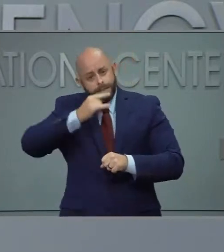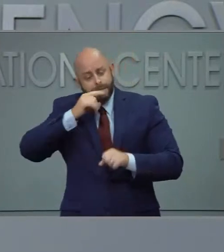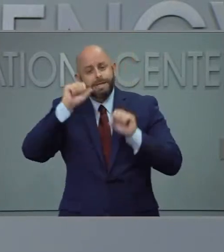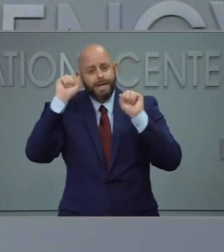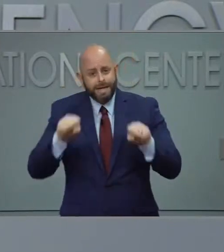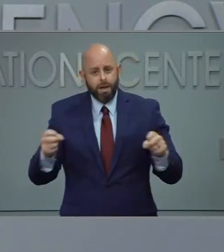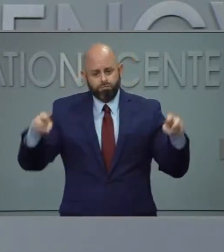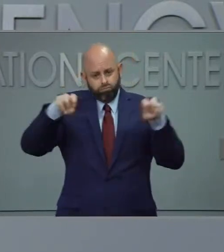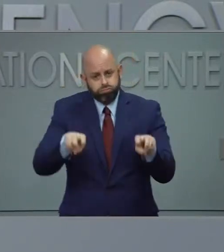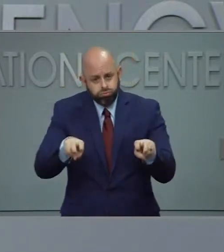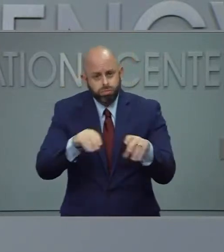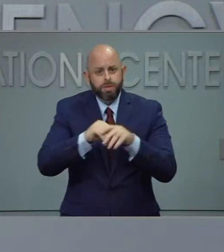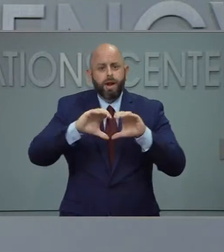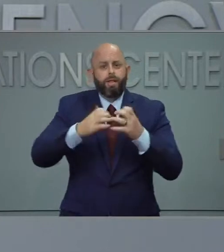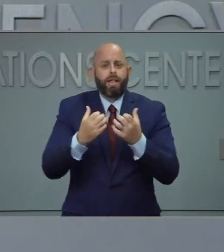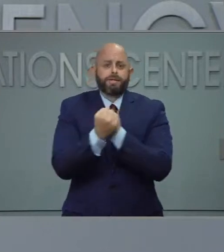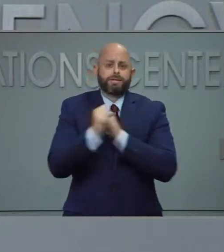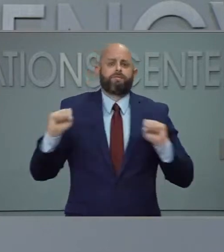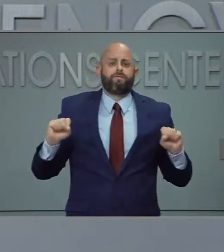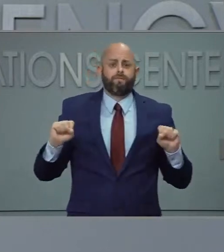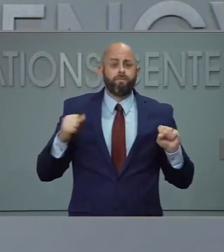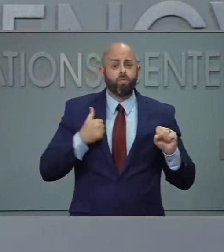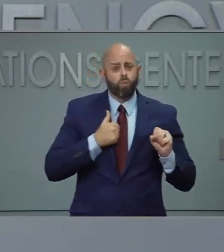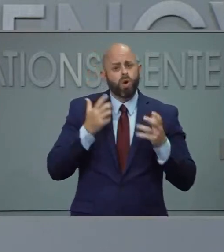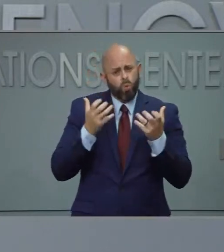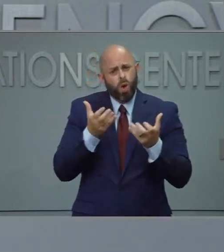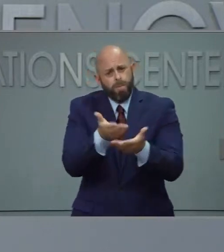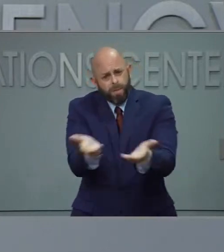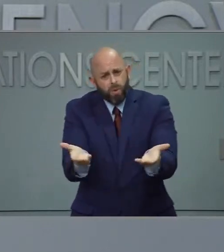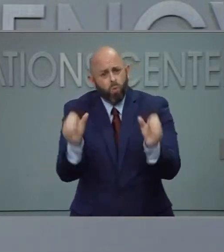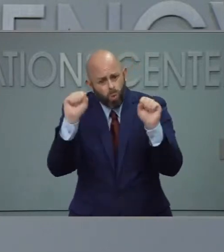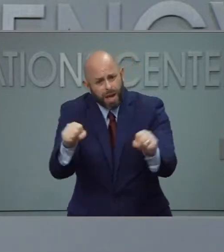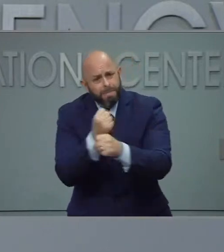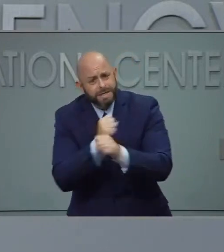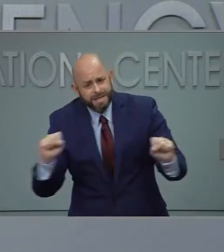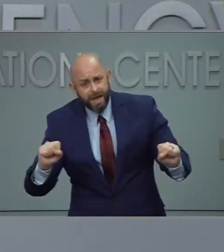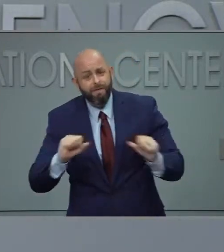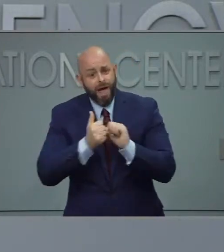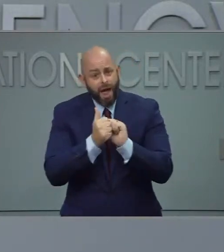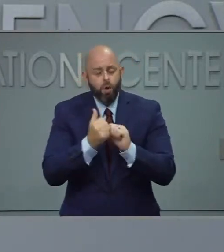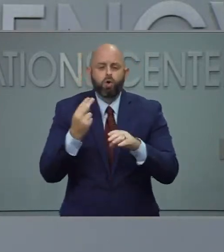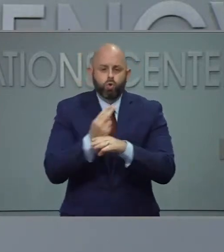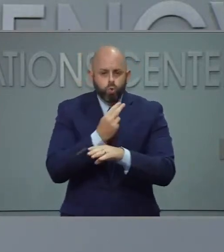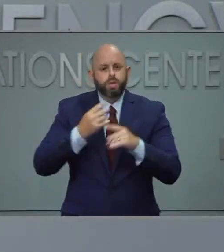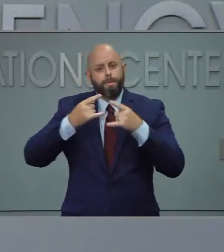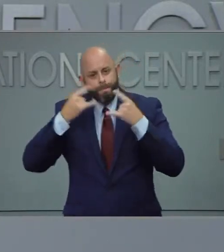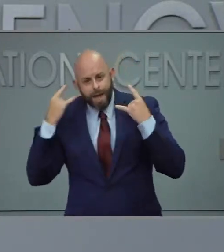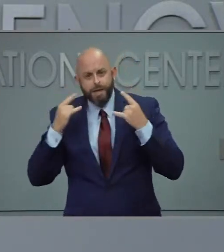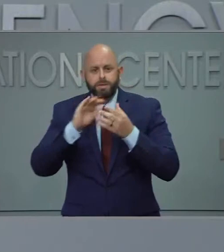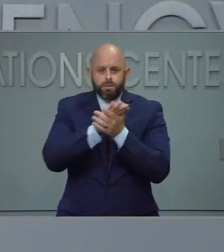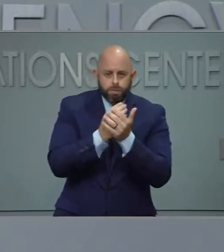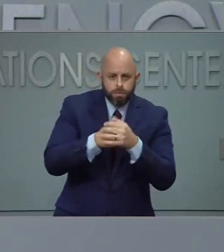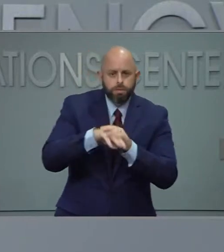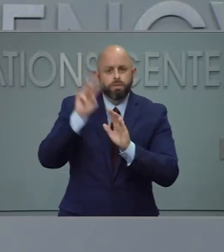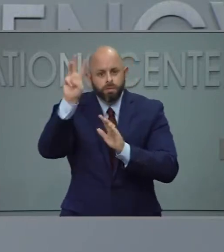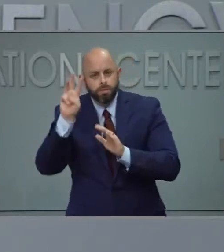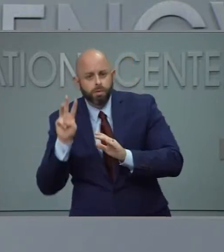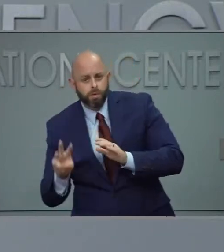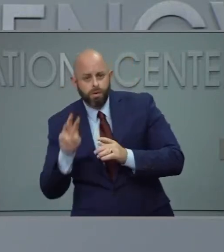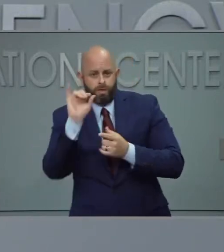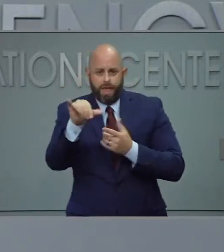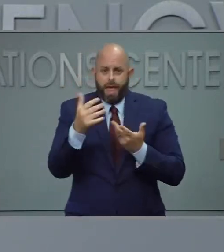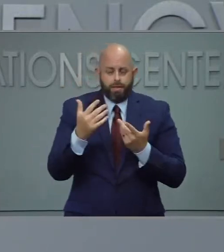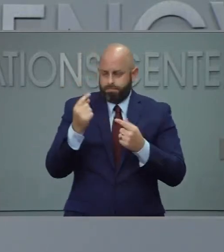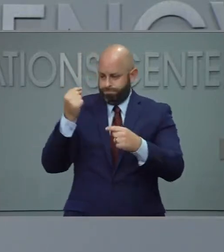classroom safely. We want kids in the classroom, and we can do it safely when we use the protocols that are in those that toolkit. You know,